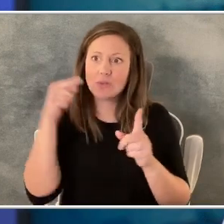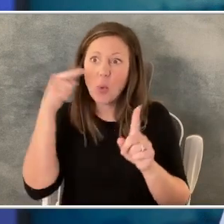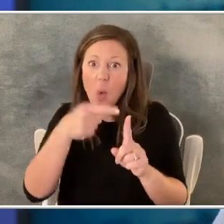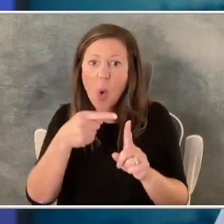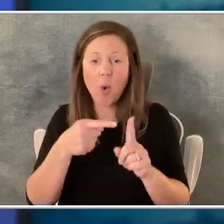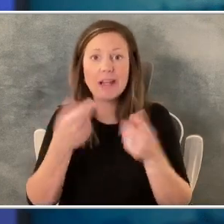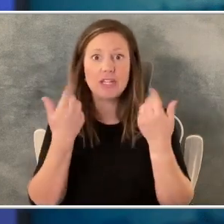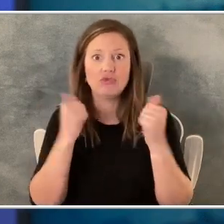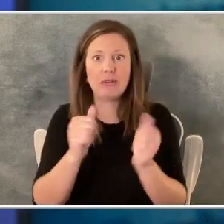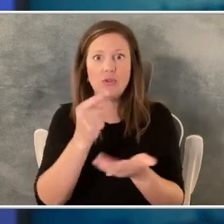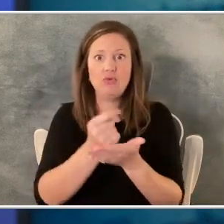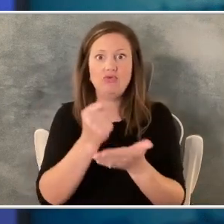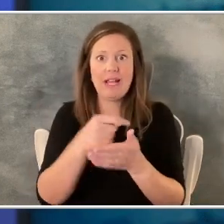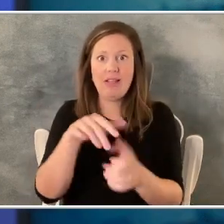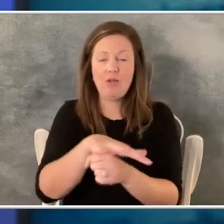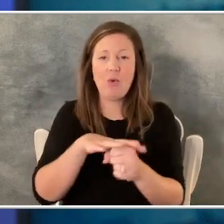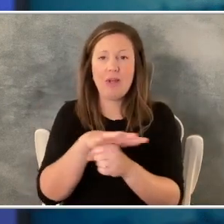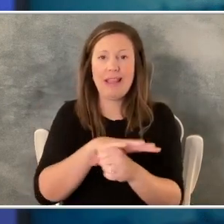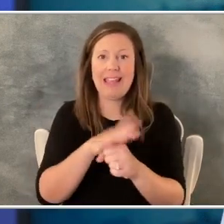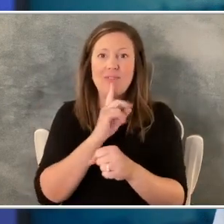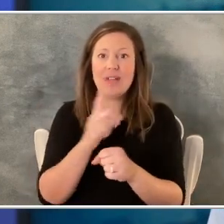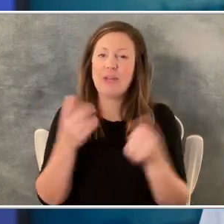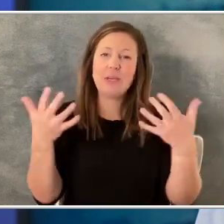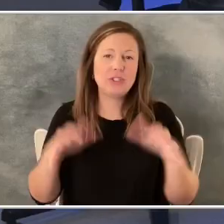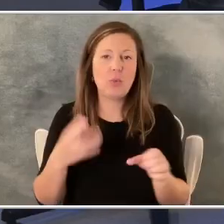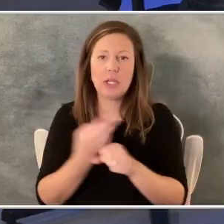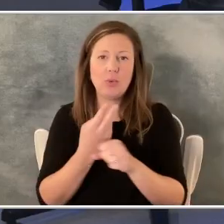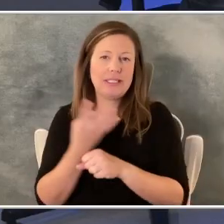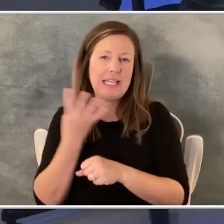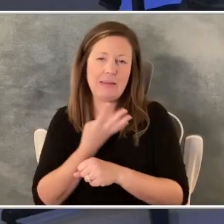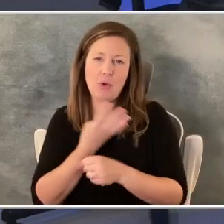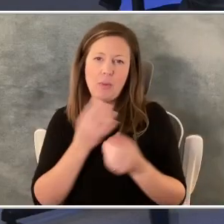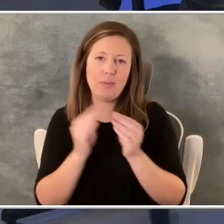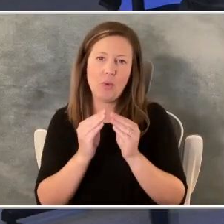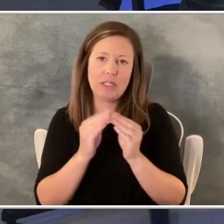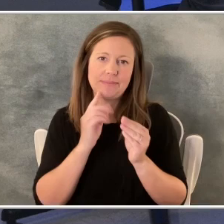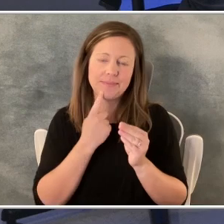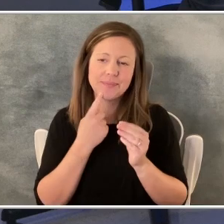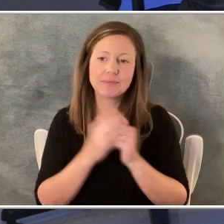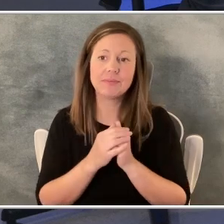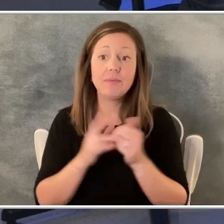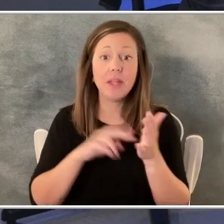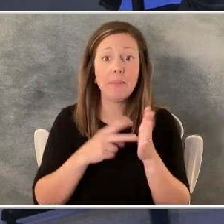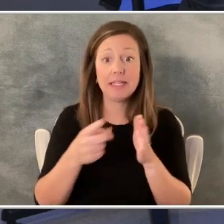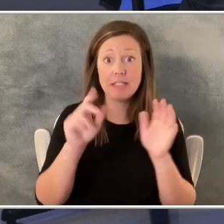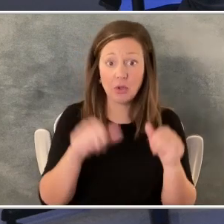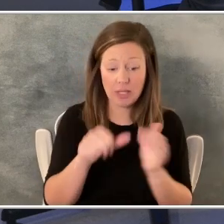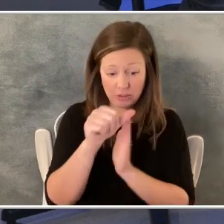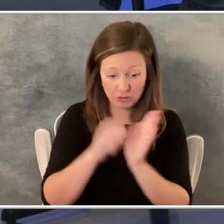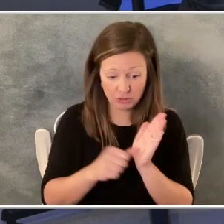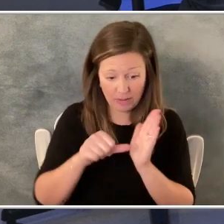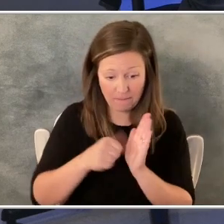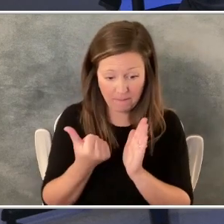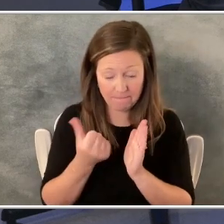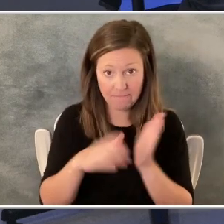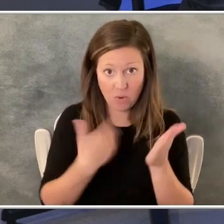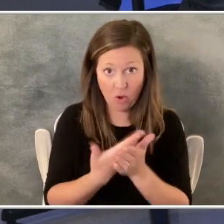That's usually reserved for more advanced disease. So does that mean, as what I'm hearing you say, you can get in there and get it all out? Yes. Okay, so that means it's